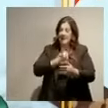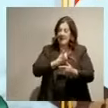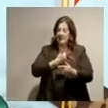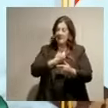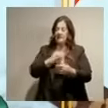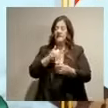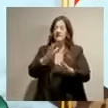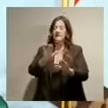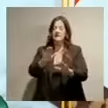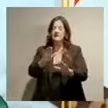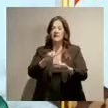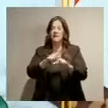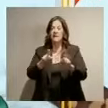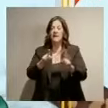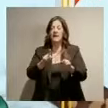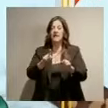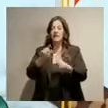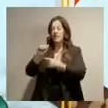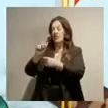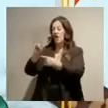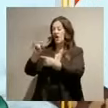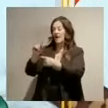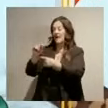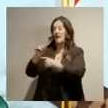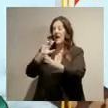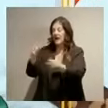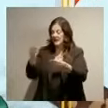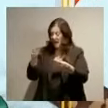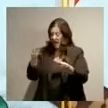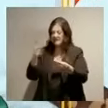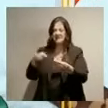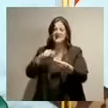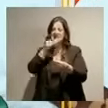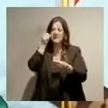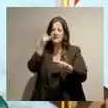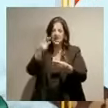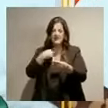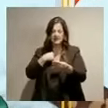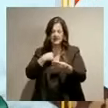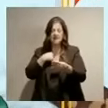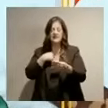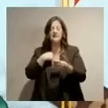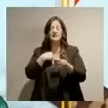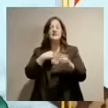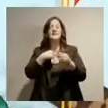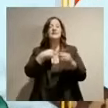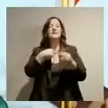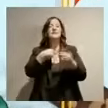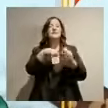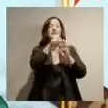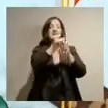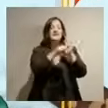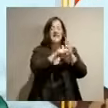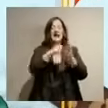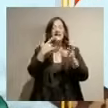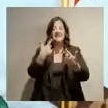So the audit did not surprise me. The state has